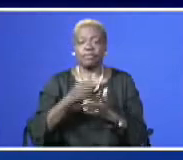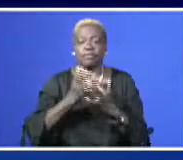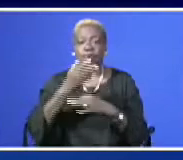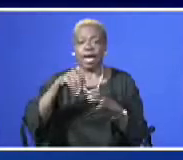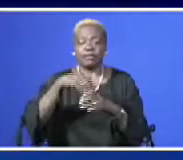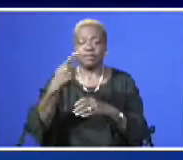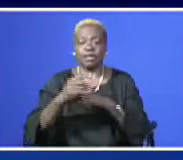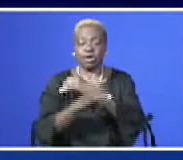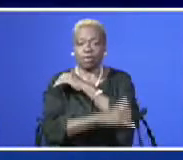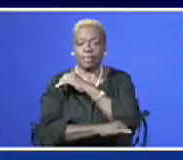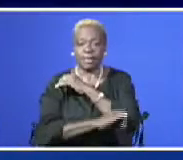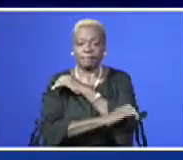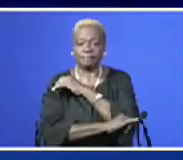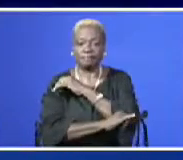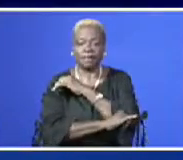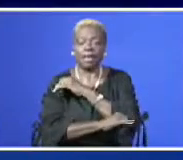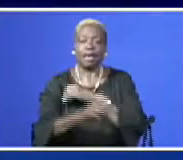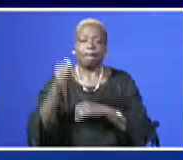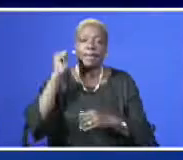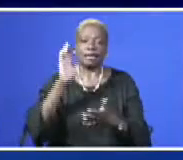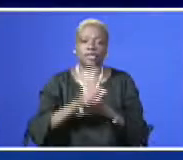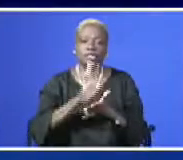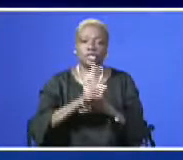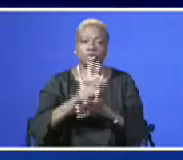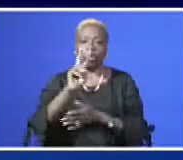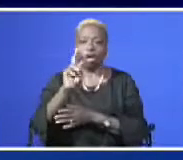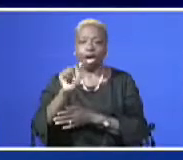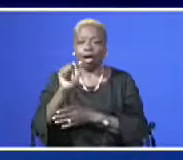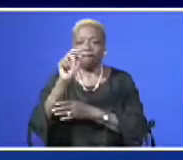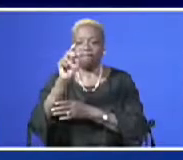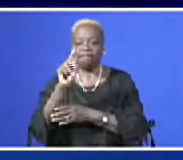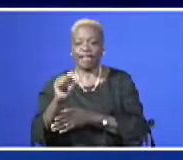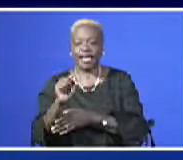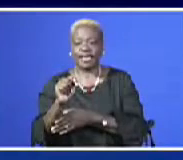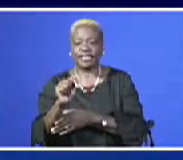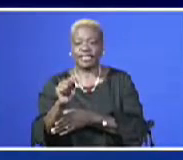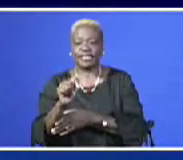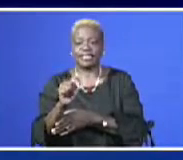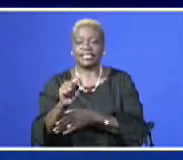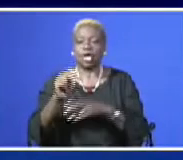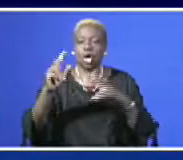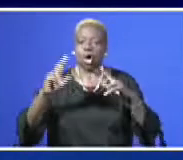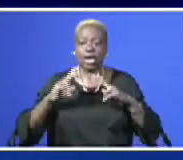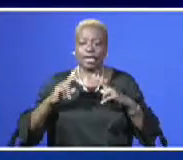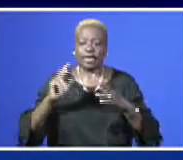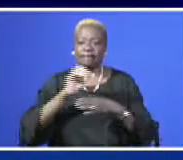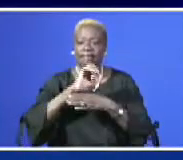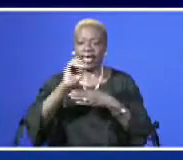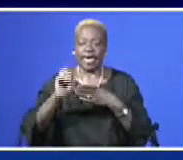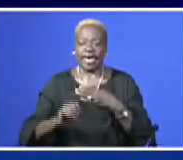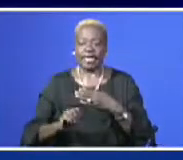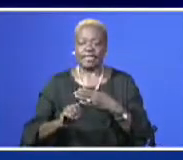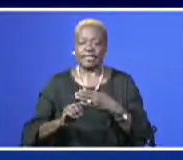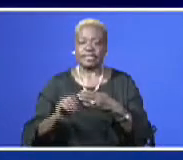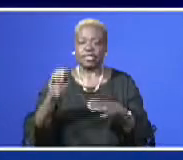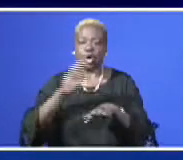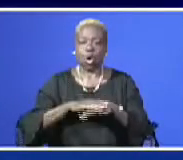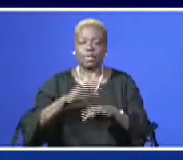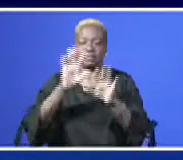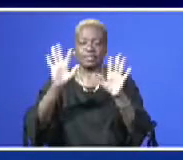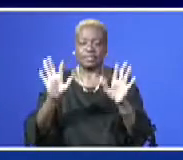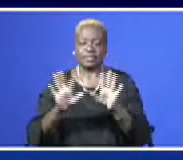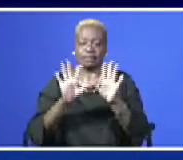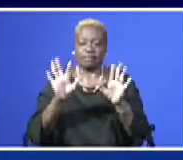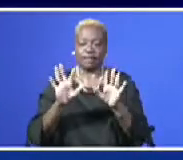Well, a back-to-school VAT holiday, which began on Monday, August 31st, is set to come to an end tomorrow, Sunday, September